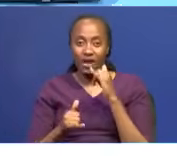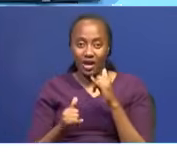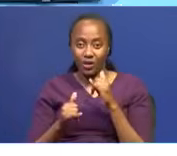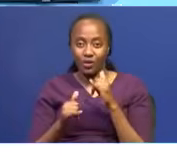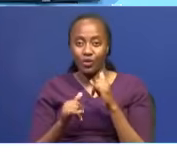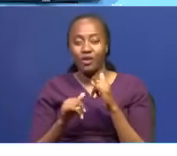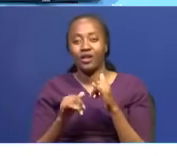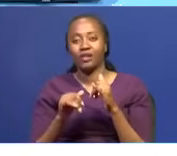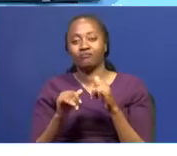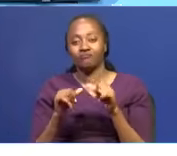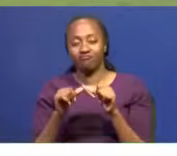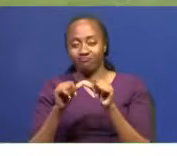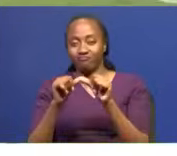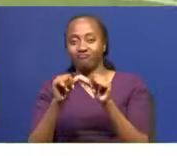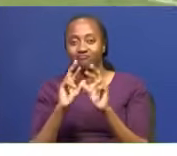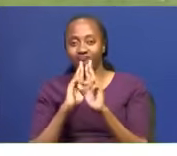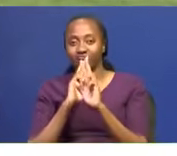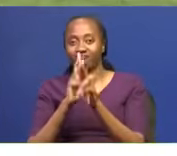Muya has the details.